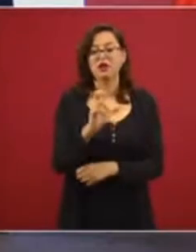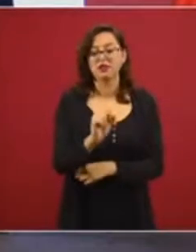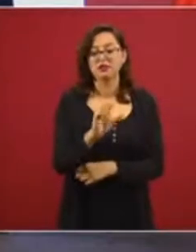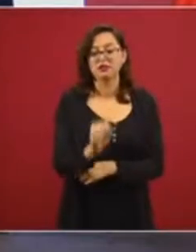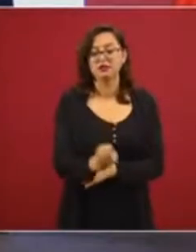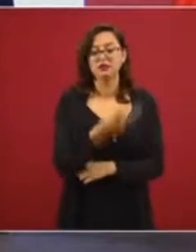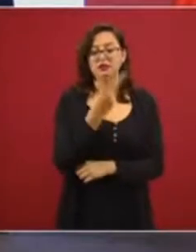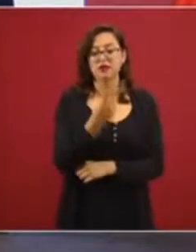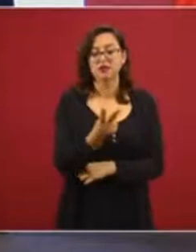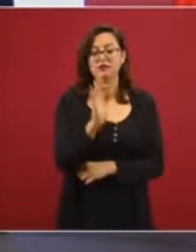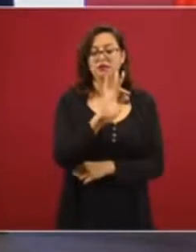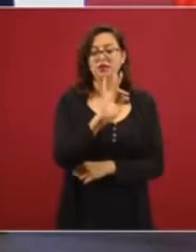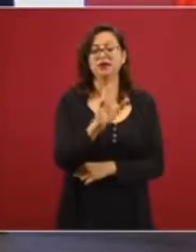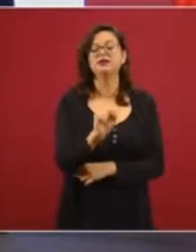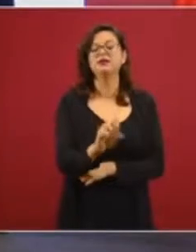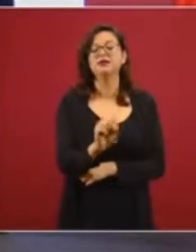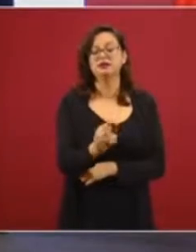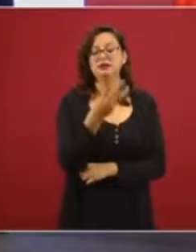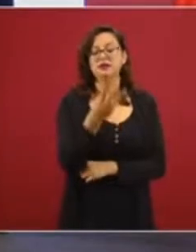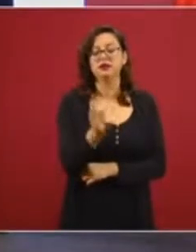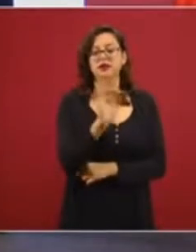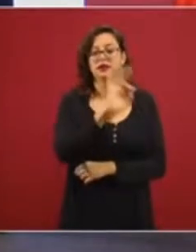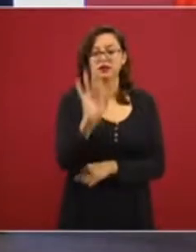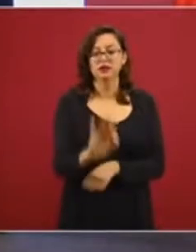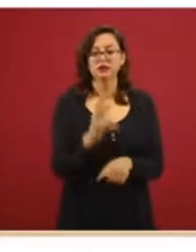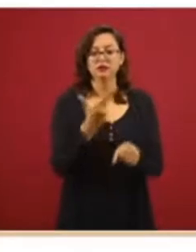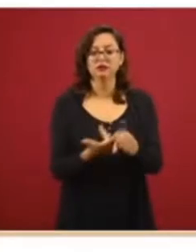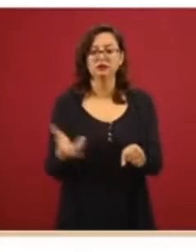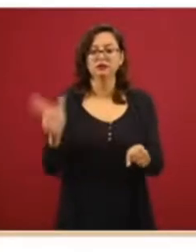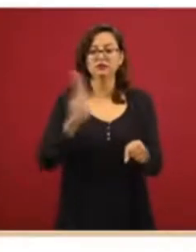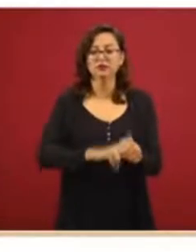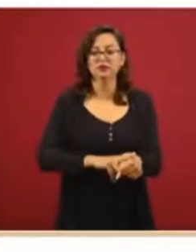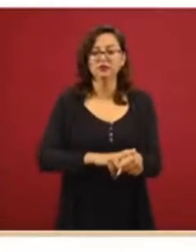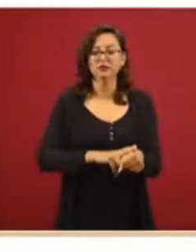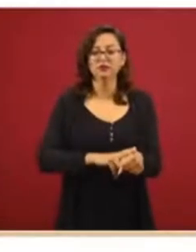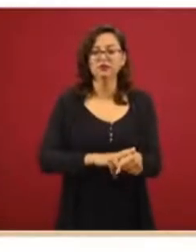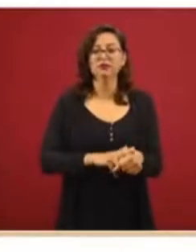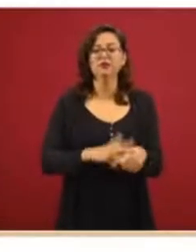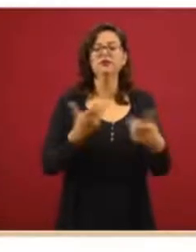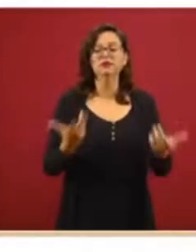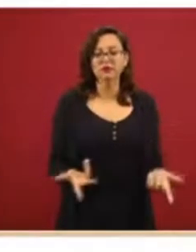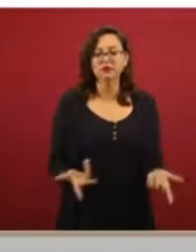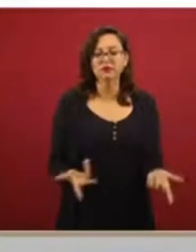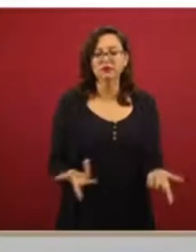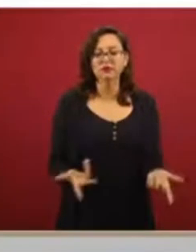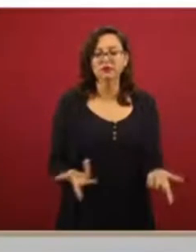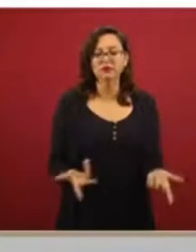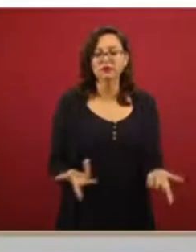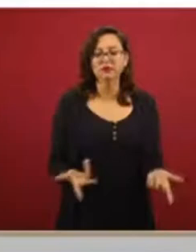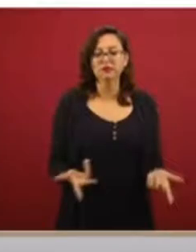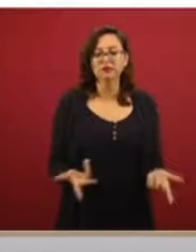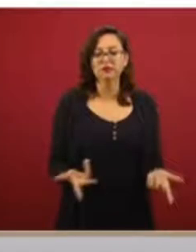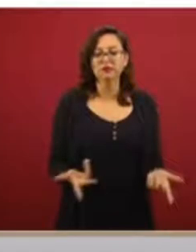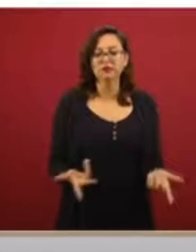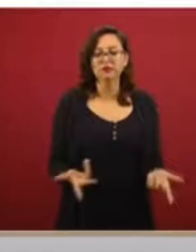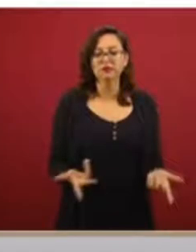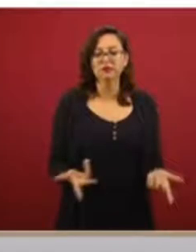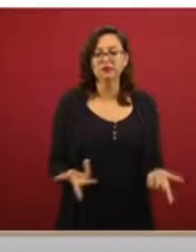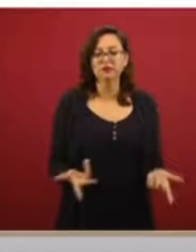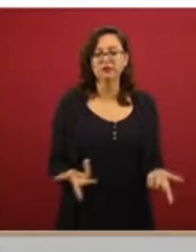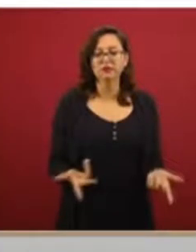62% de los 63% de los hospitales que han sido destinados para el tratamiento de. So at this time we